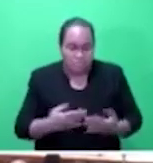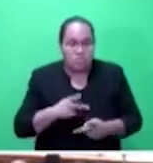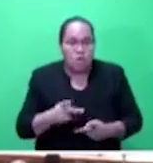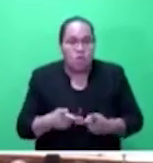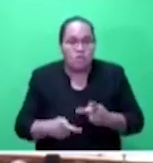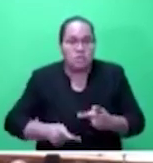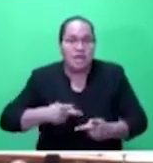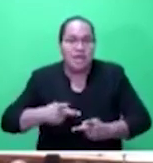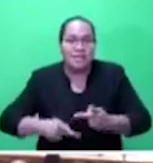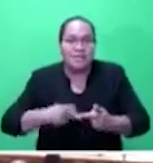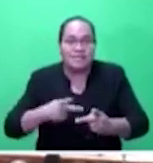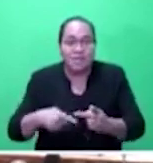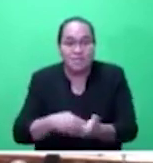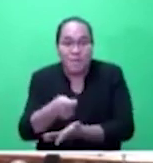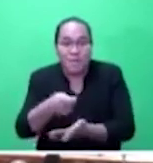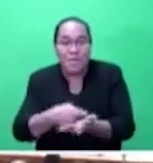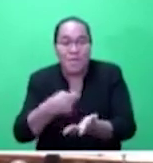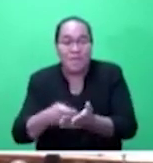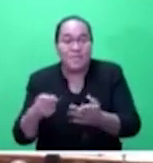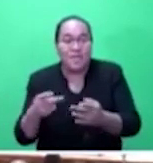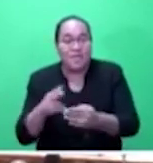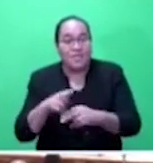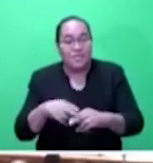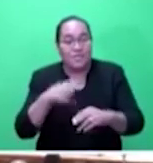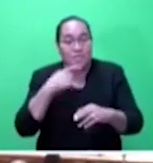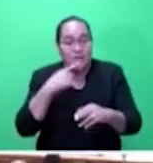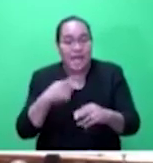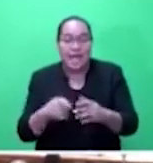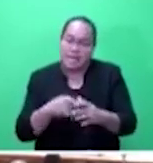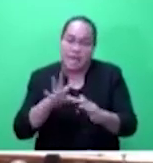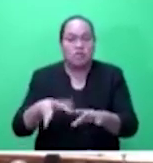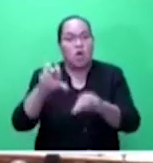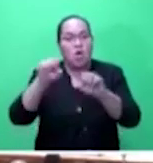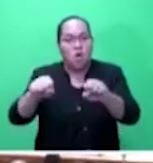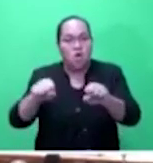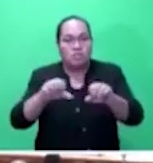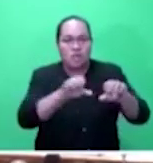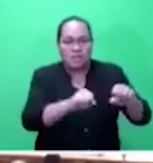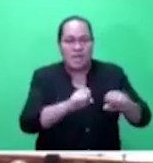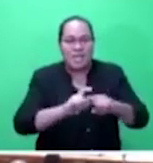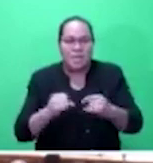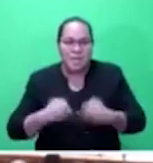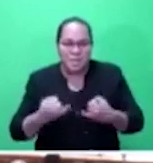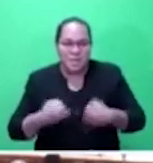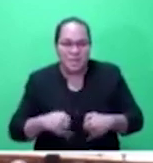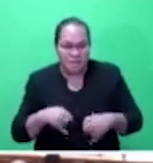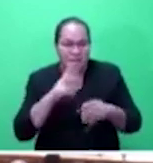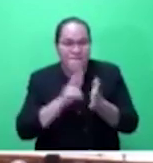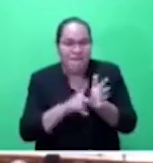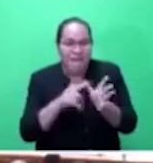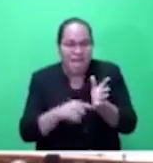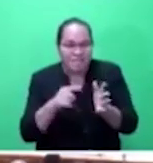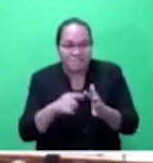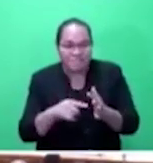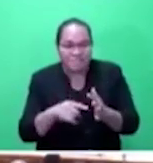and pending payments under the Film Fiji tax rebates are going to be put on hold. Implementation of the VAT monitoring system will be